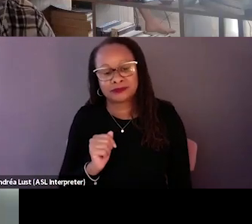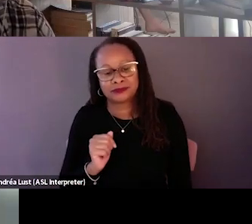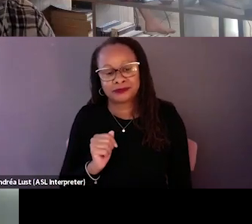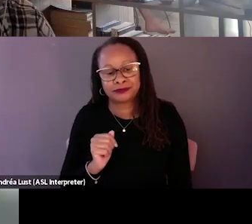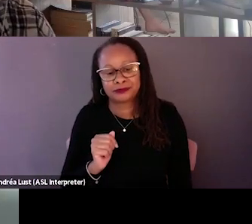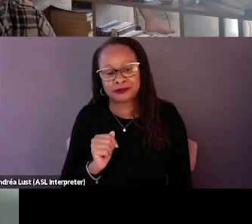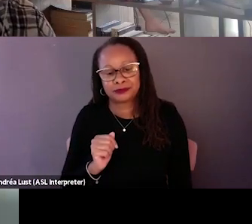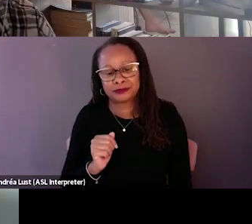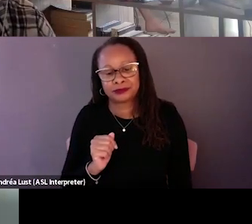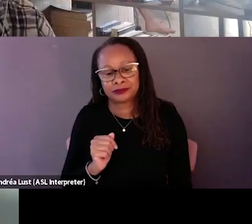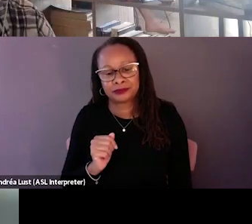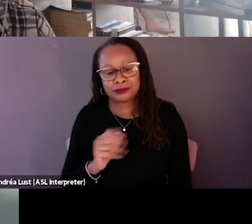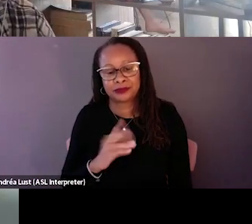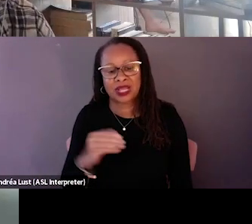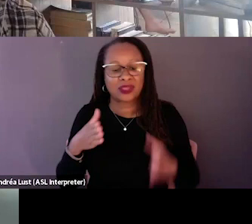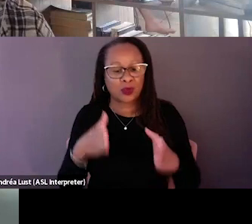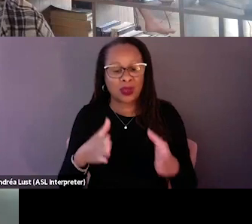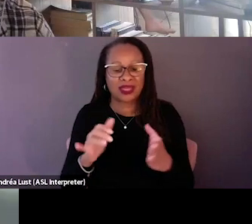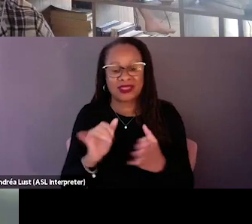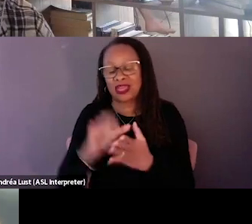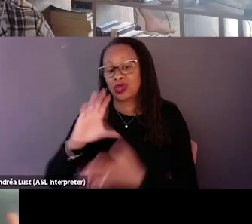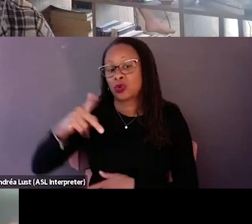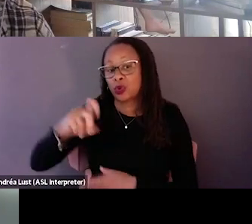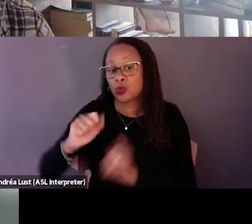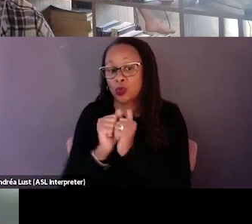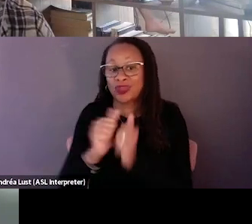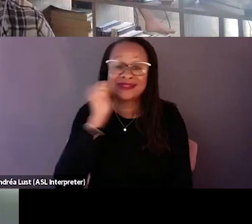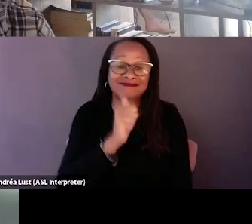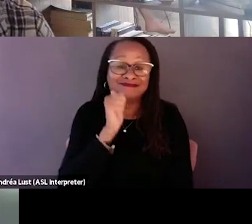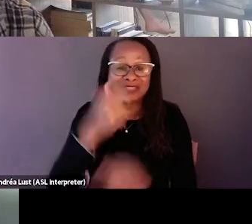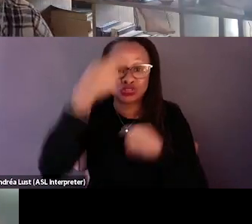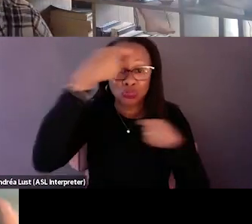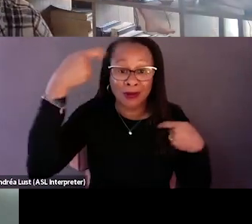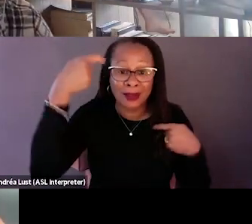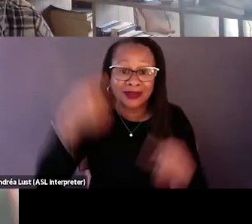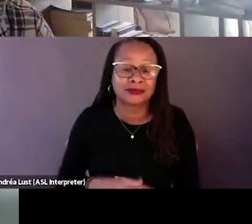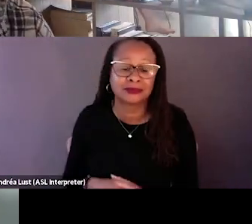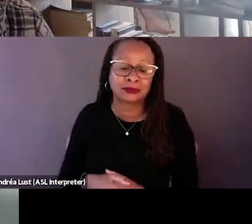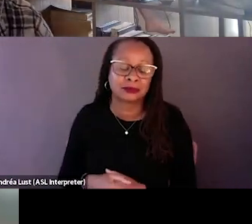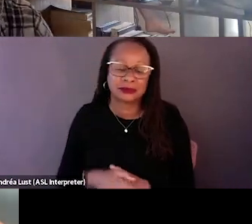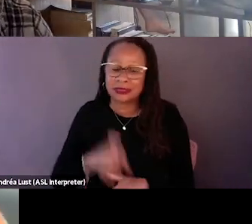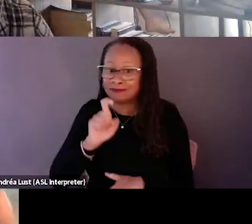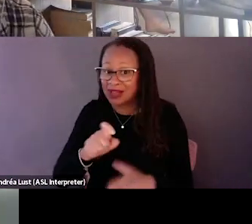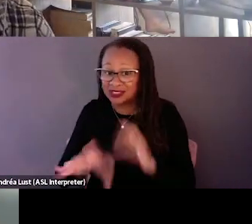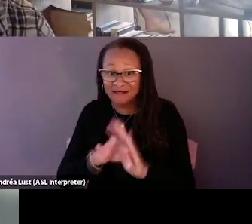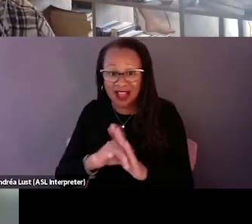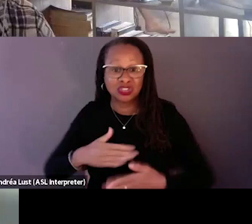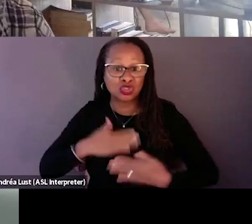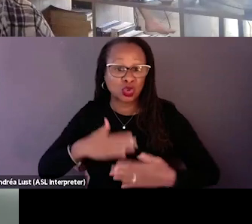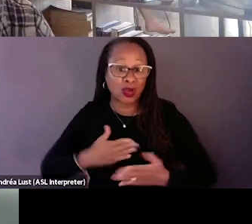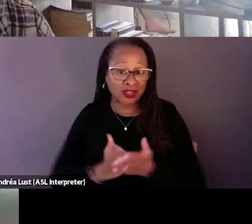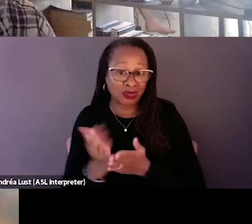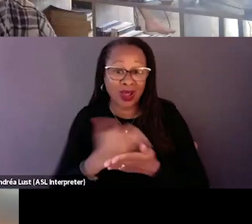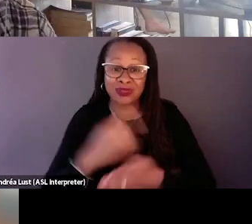and it is the way that you cope with daily trauma. There's got to be joy throughout the